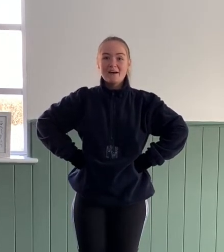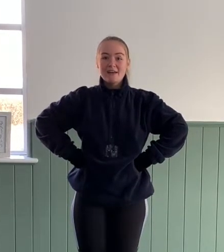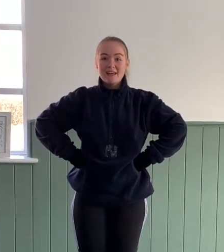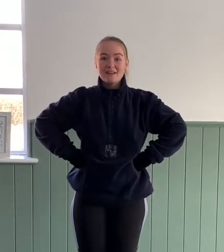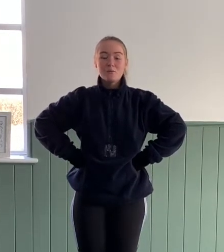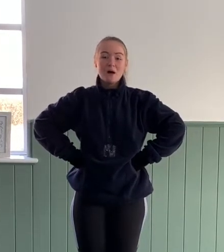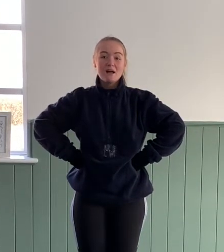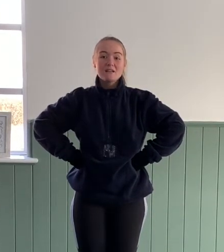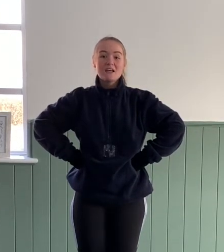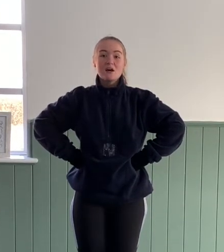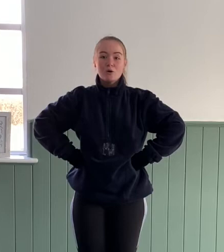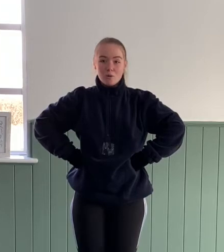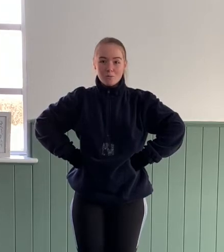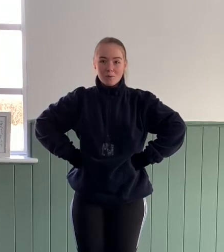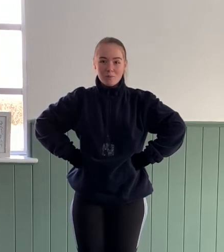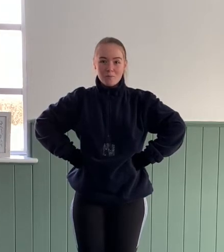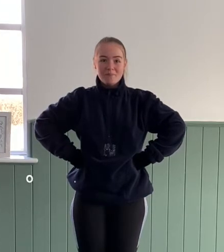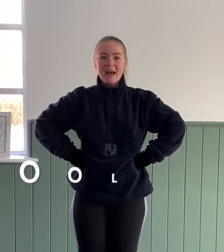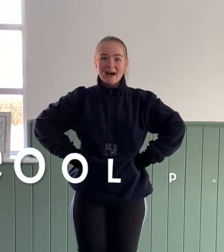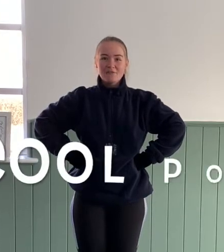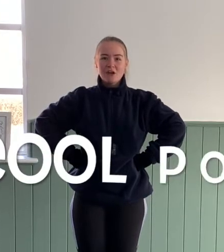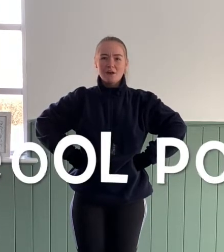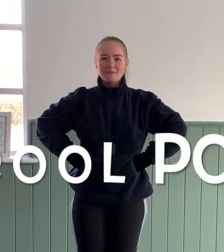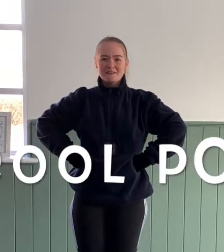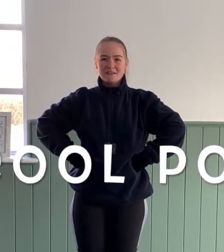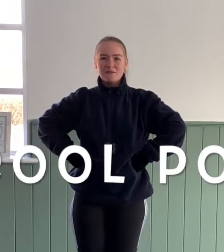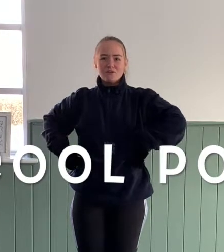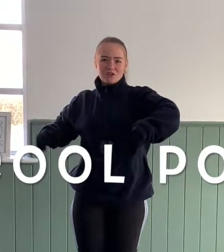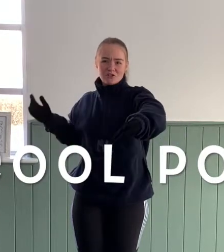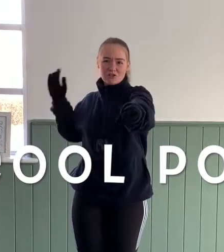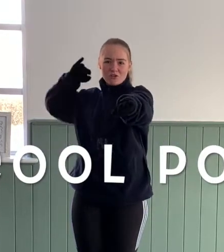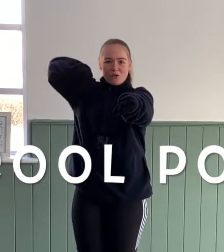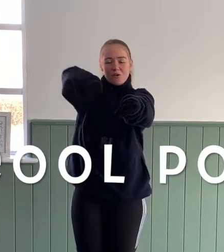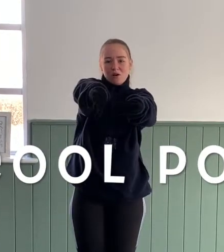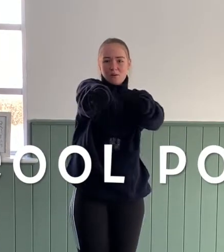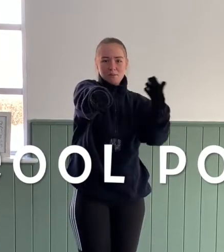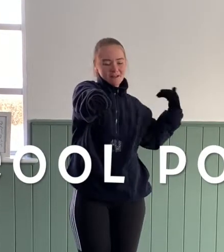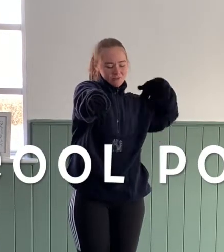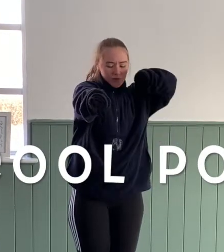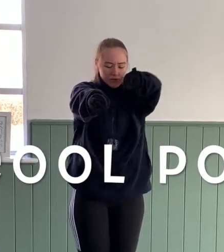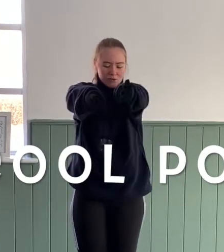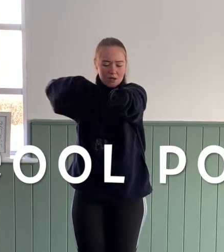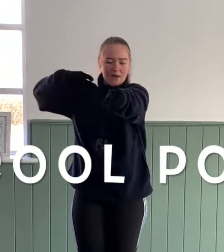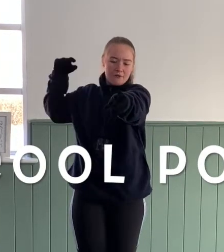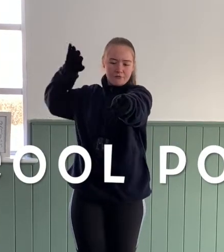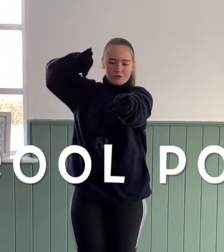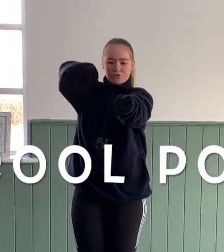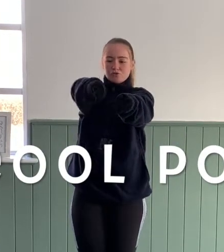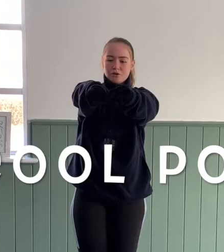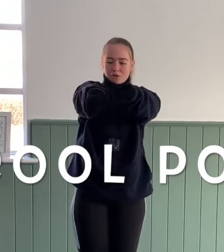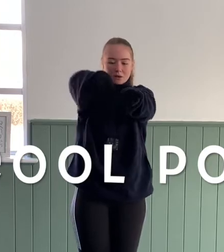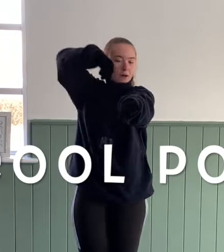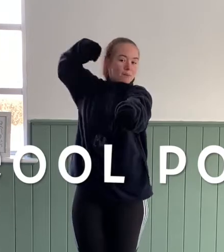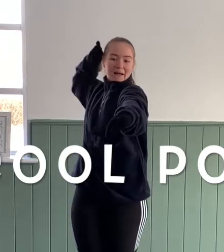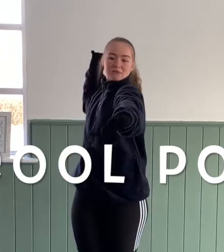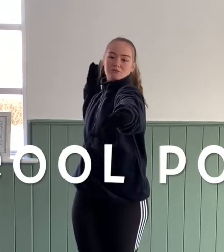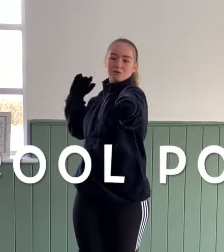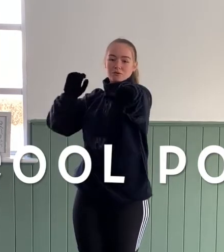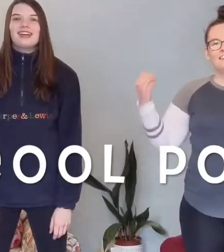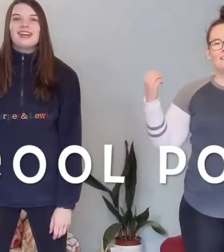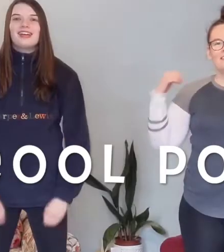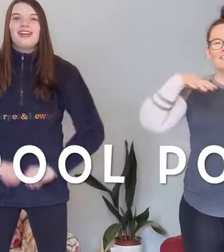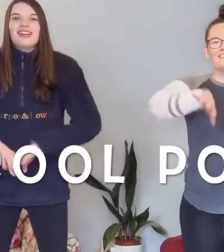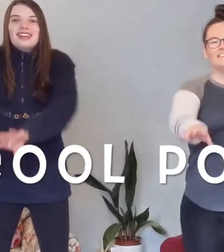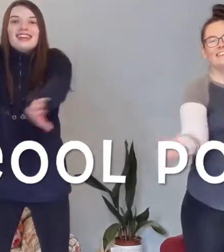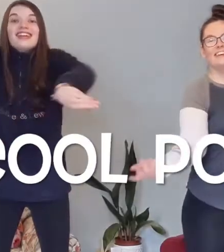you hear the word cool pool, have a go and see if you can do your breaststroke, front stroke, back